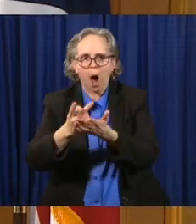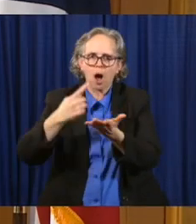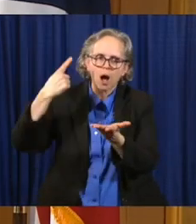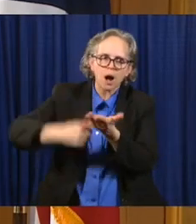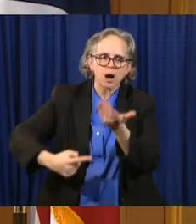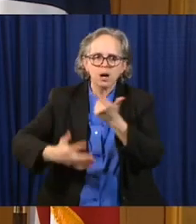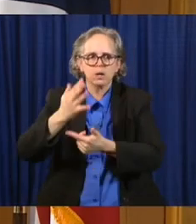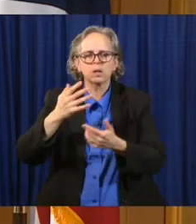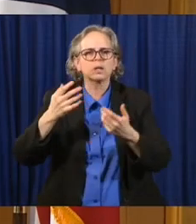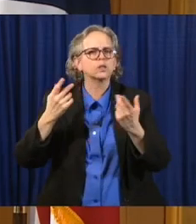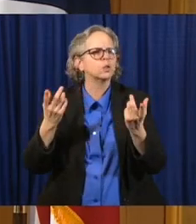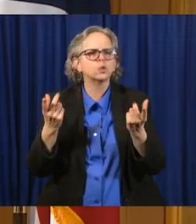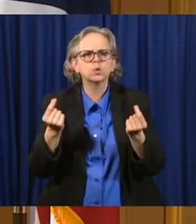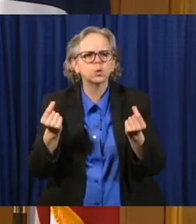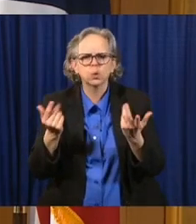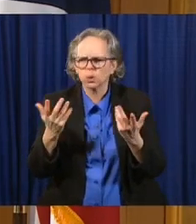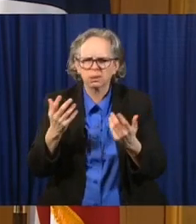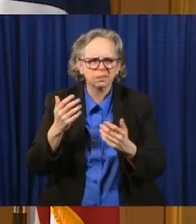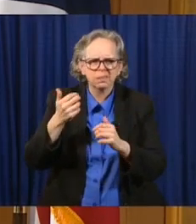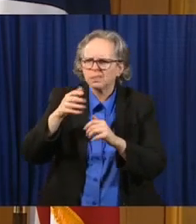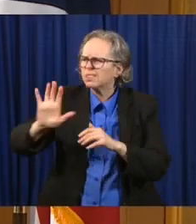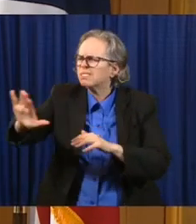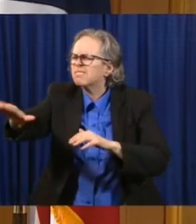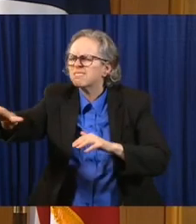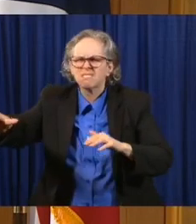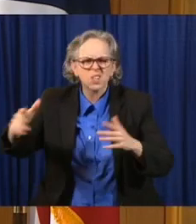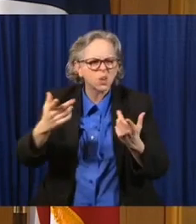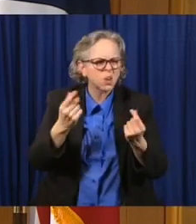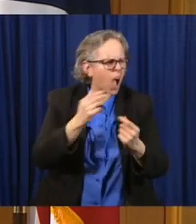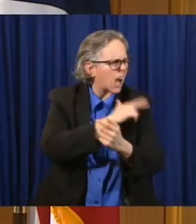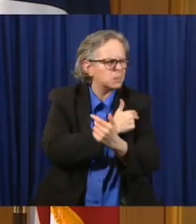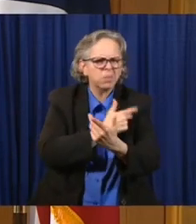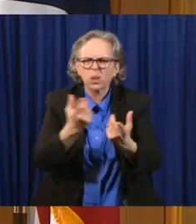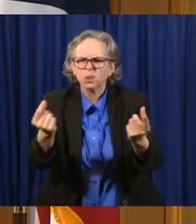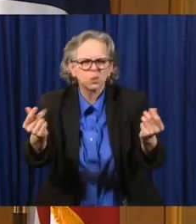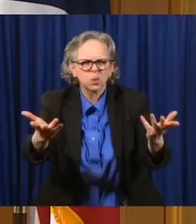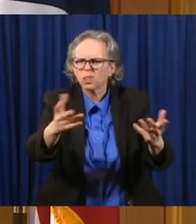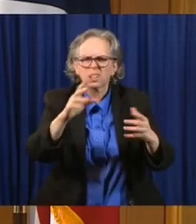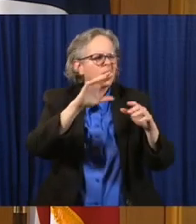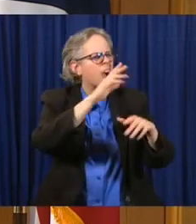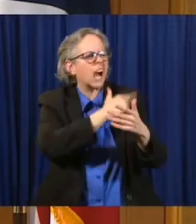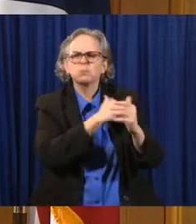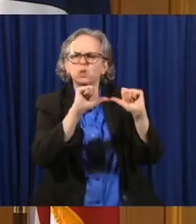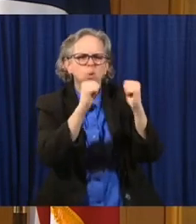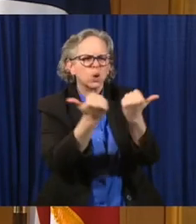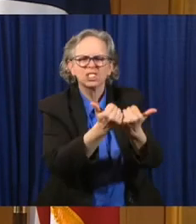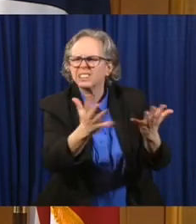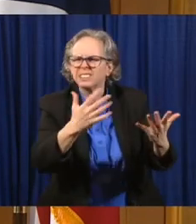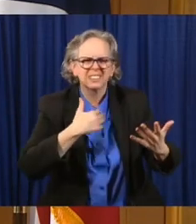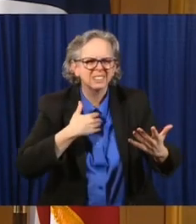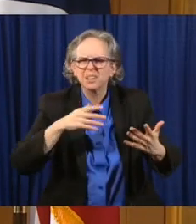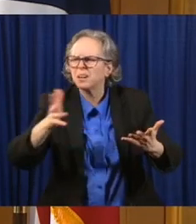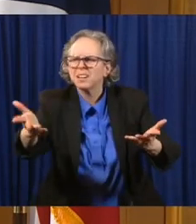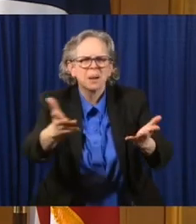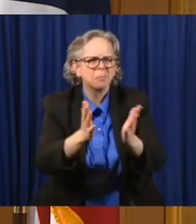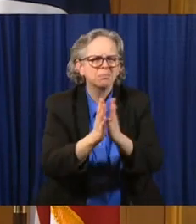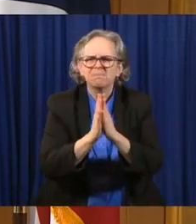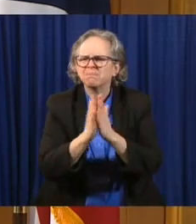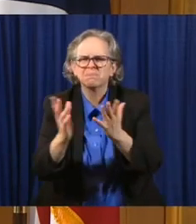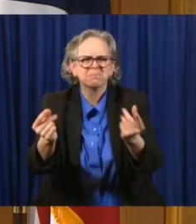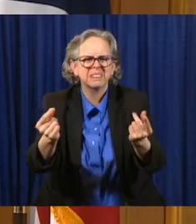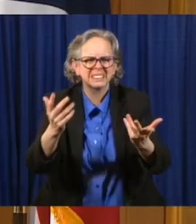Ohio, the Hospital Association, to come up and get back with me with a plan